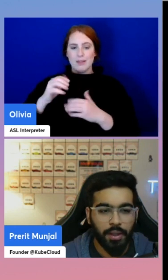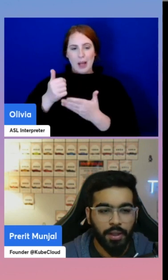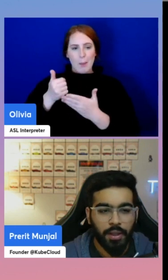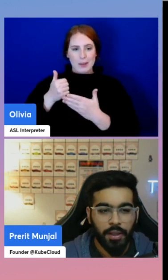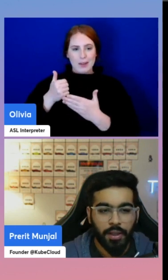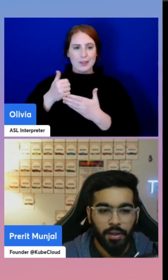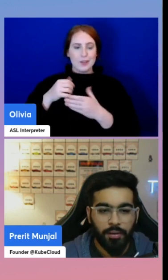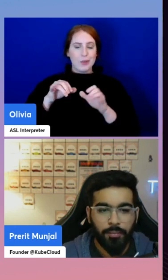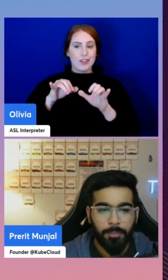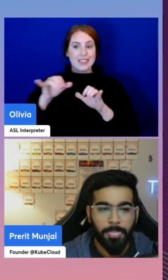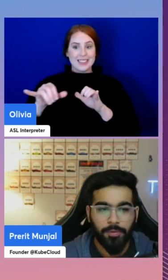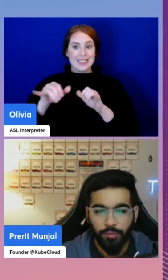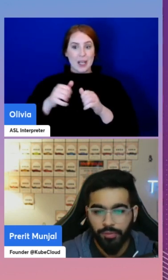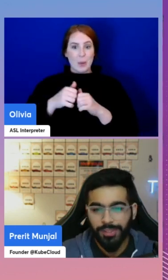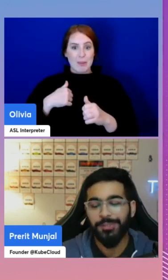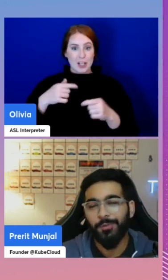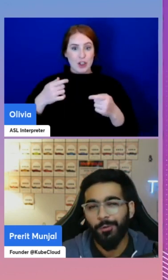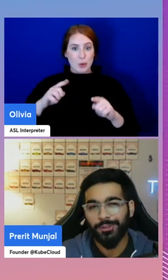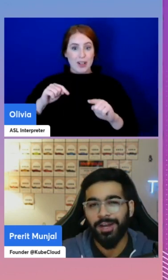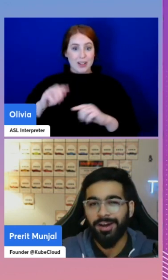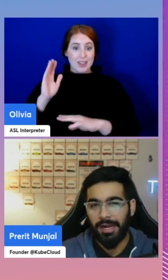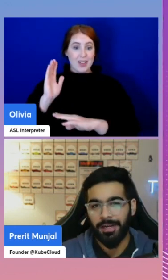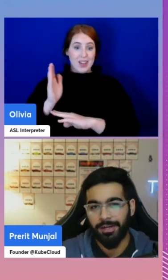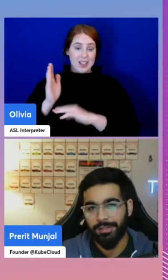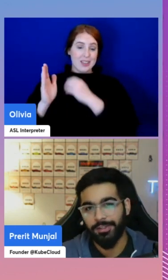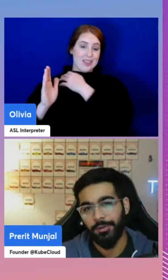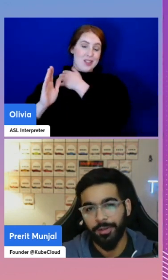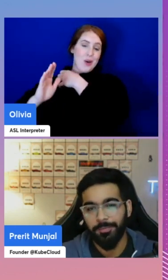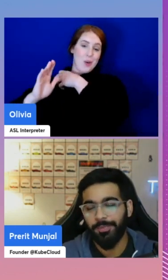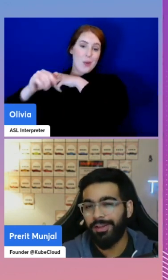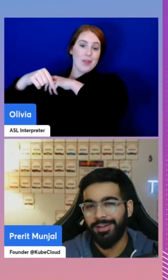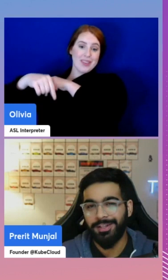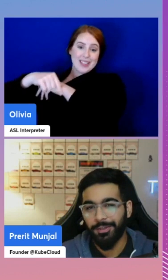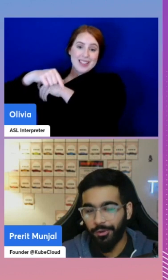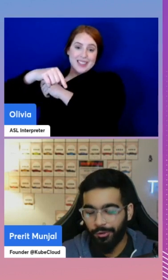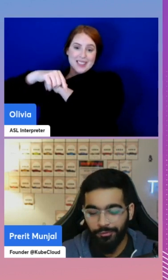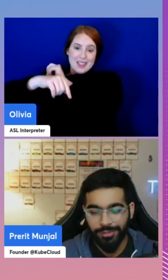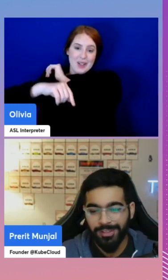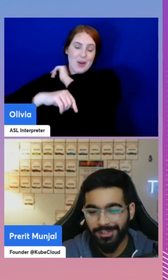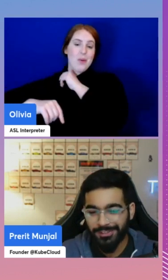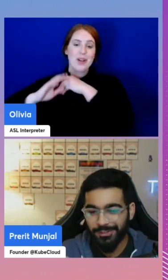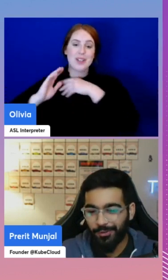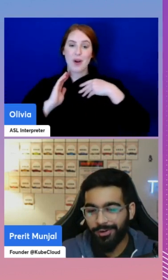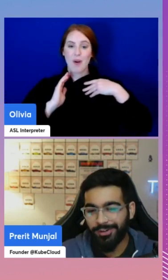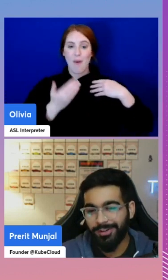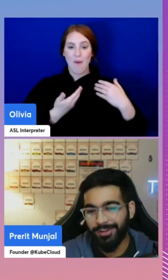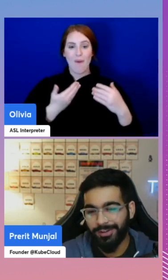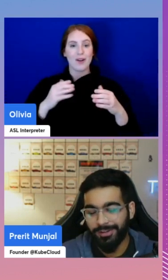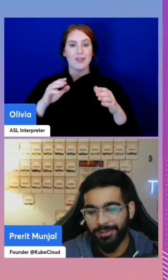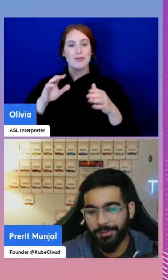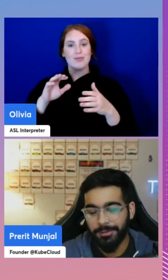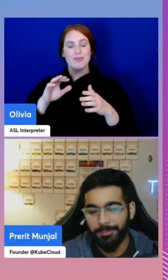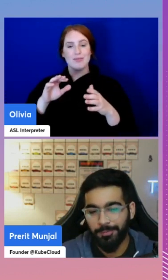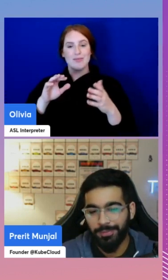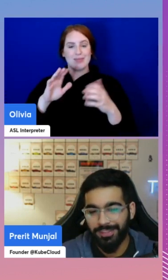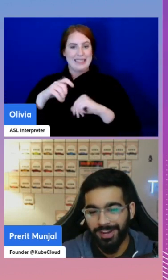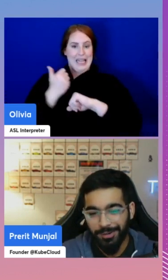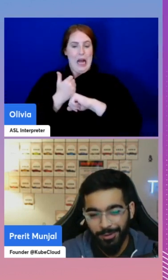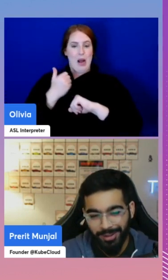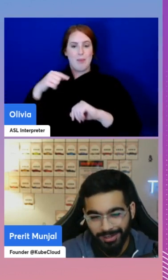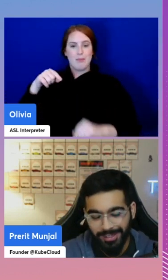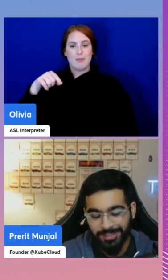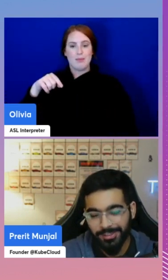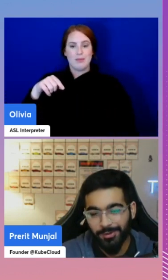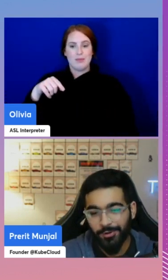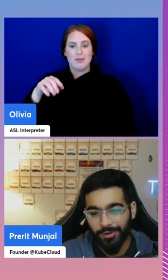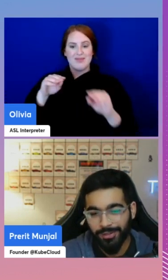event. uh, so this was our architecture. Okay, obviously it is not that